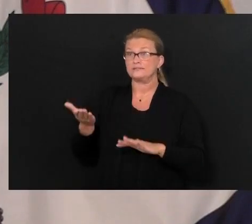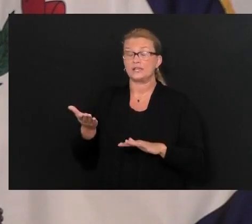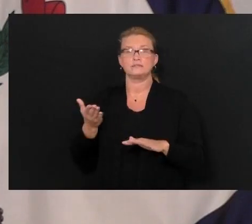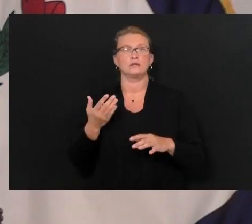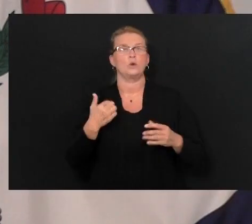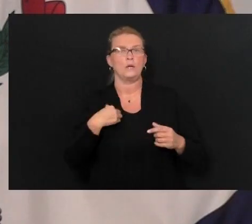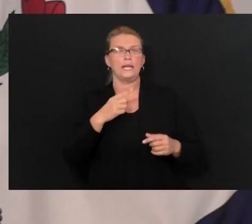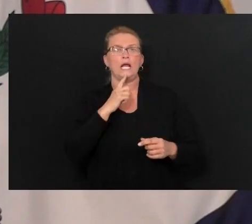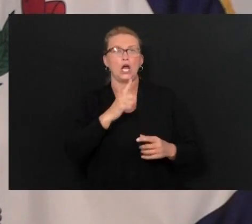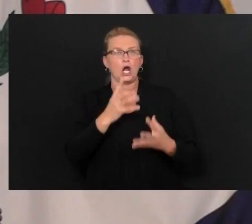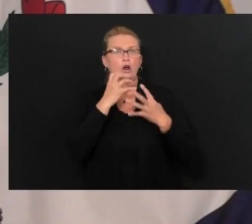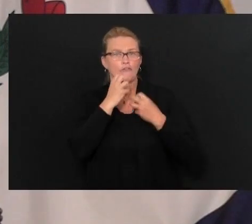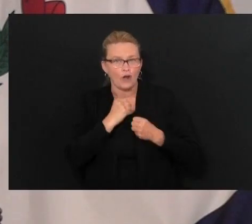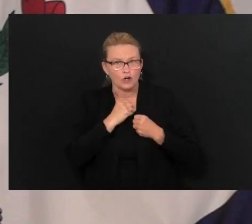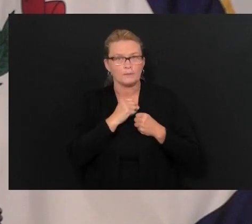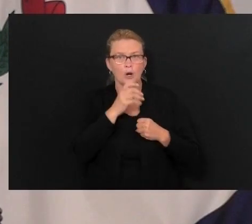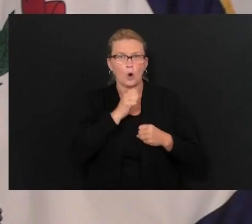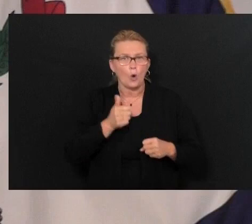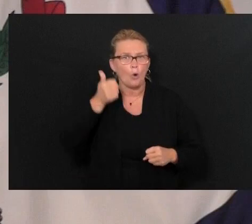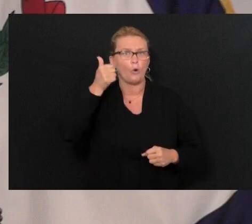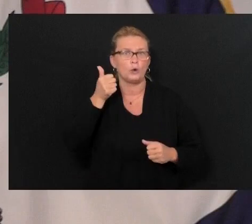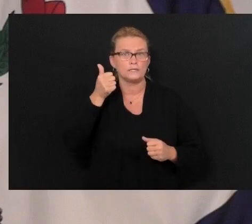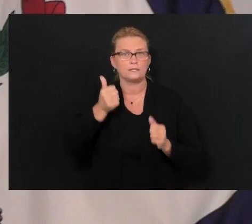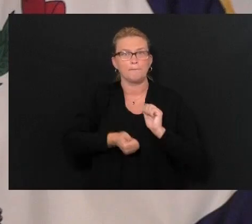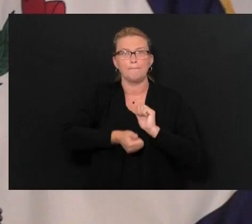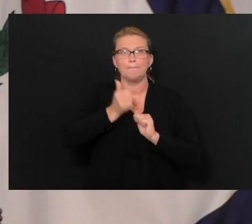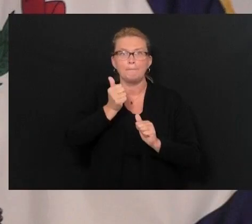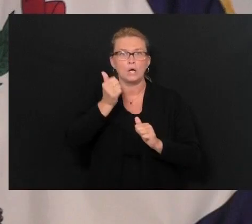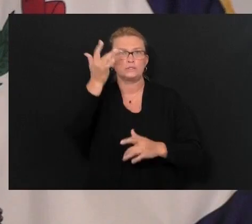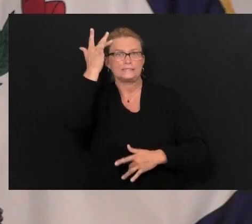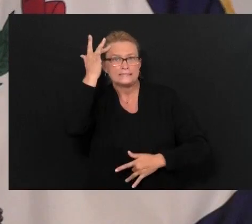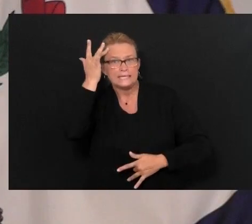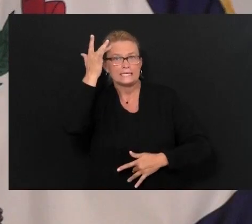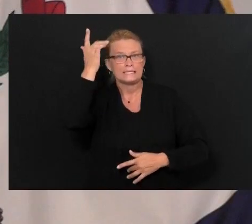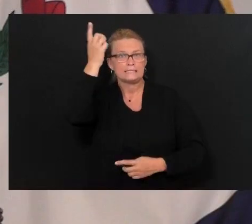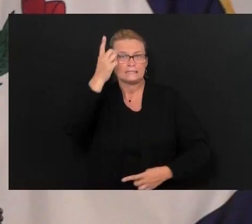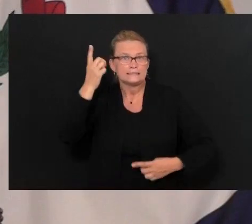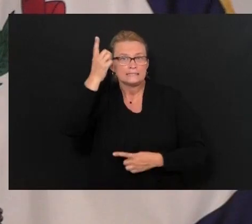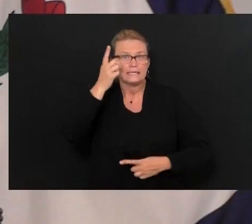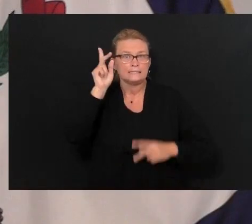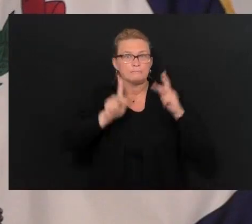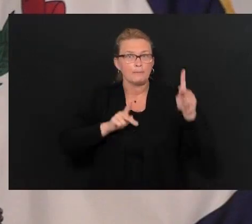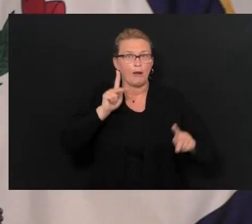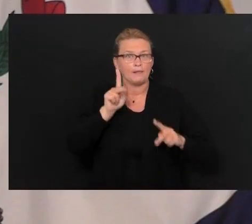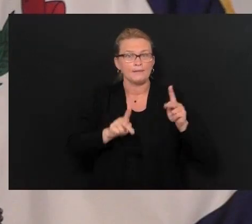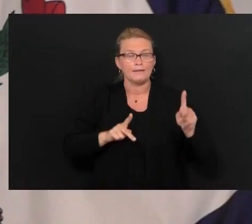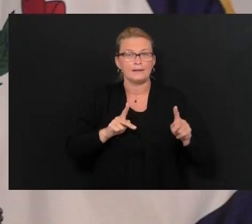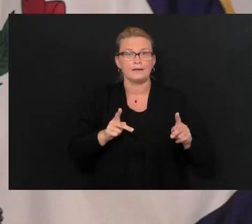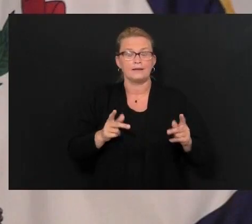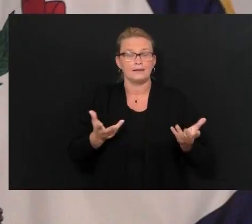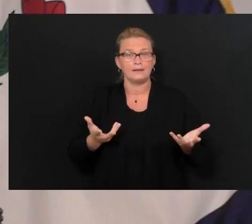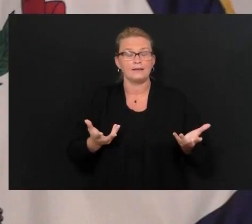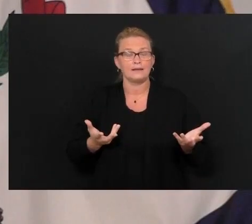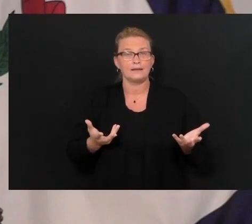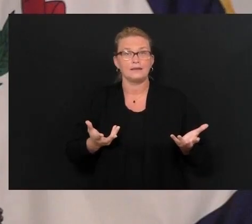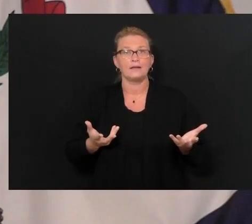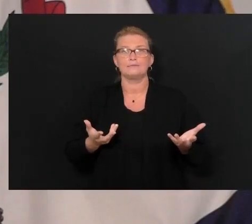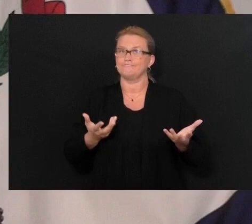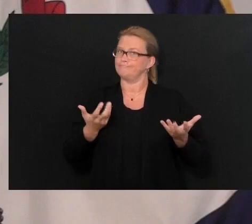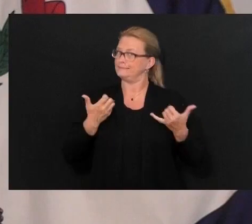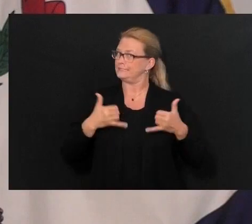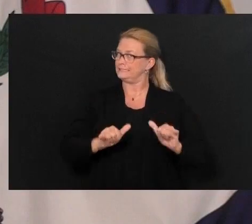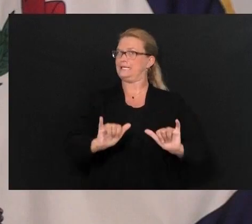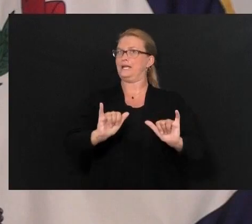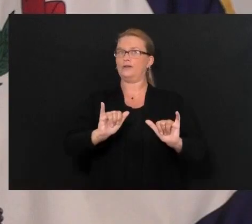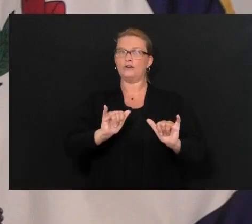most vulnerable. We are the oldest. We are the most diseased, and have the most illnesses. And yet we